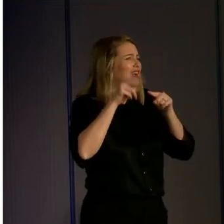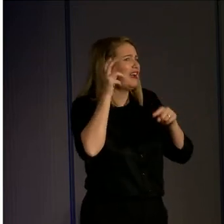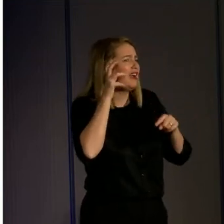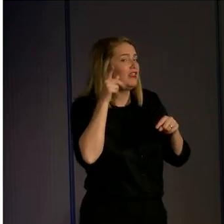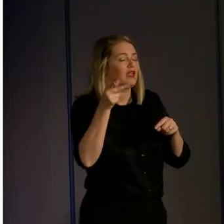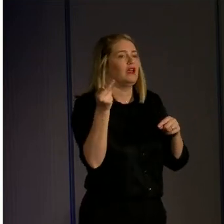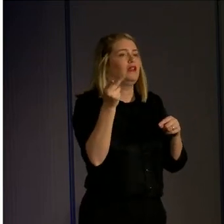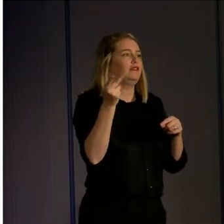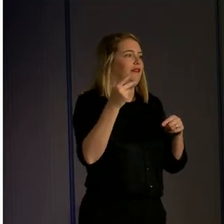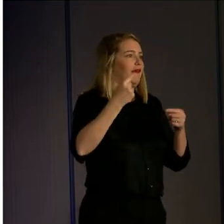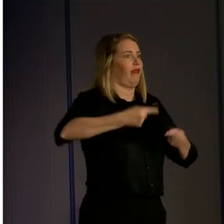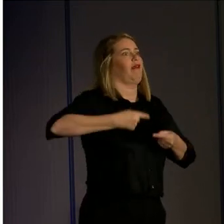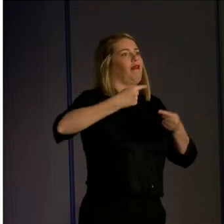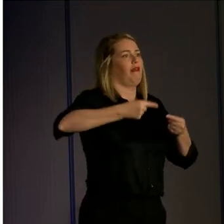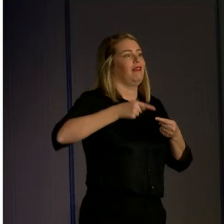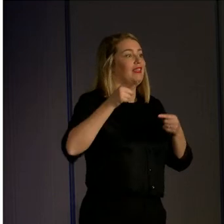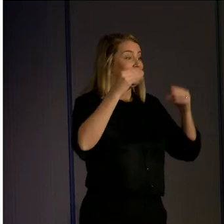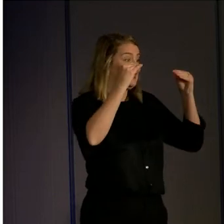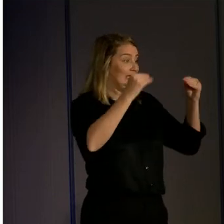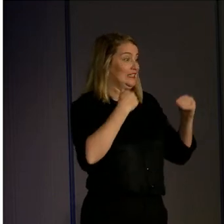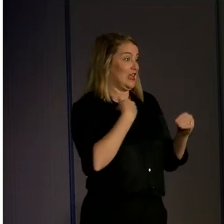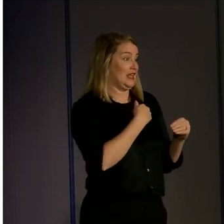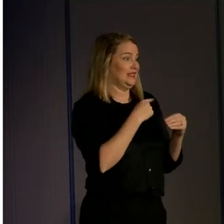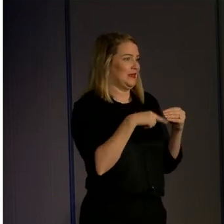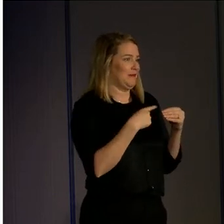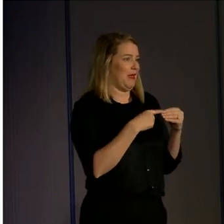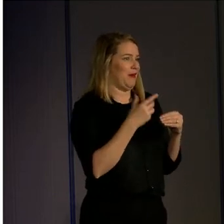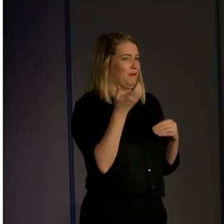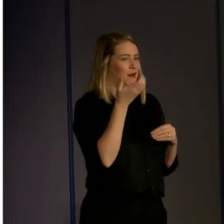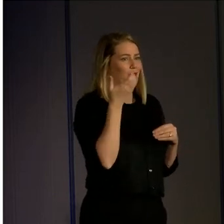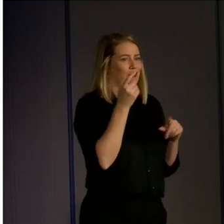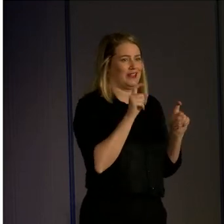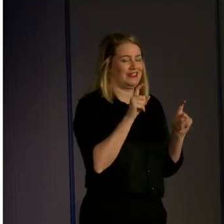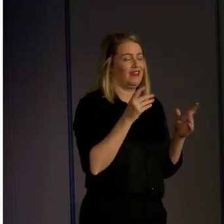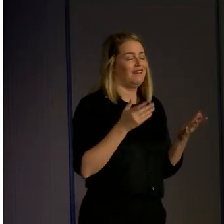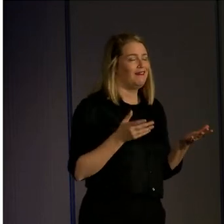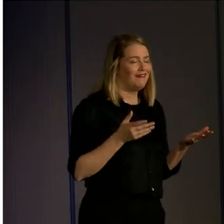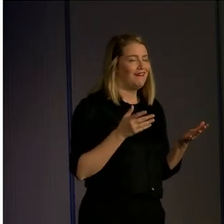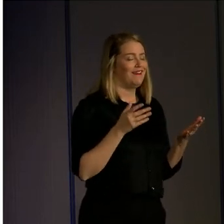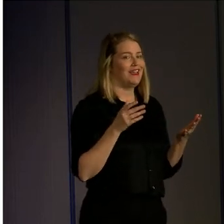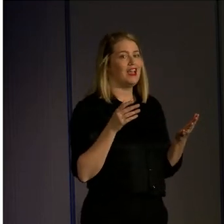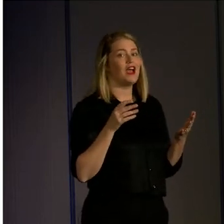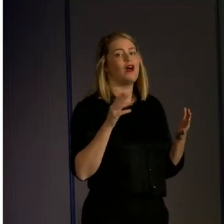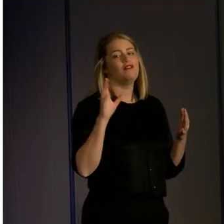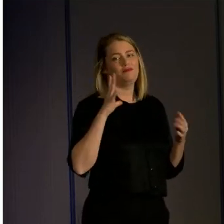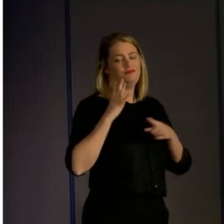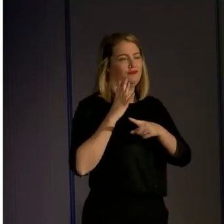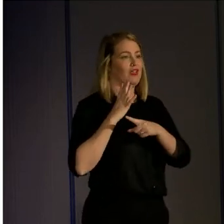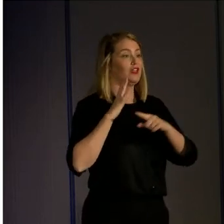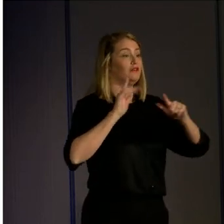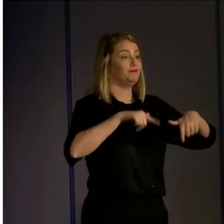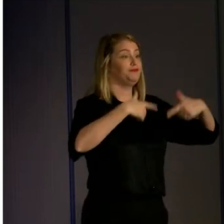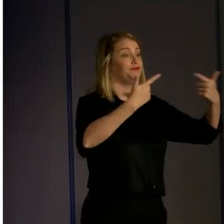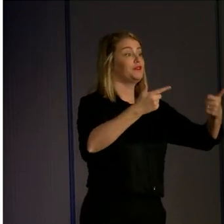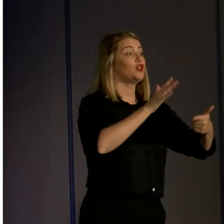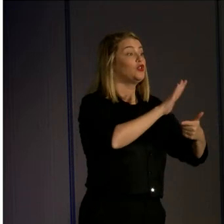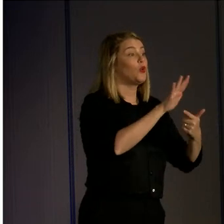struggle and teach us about mobile testing. And then they asked the team, the people in the room, go ahead and turn on your screen